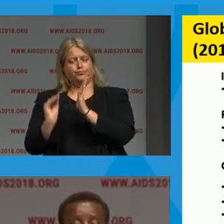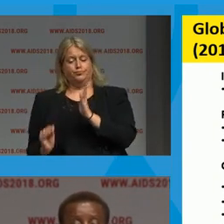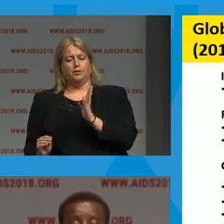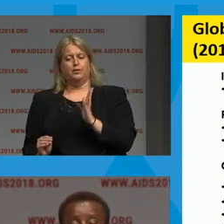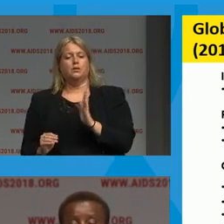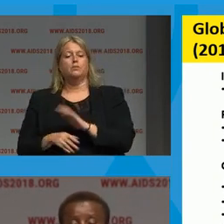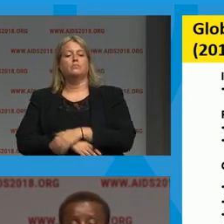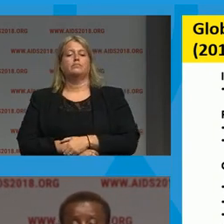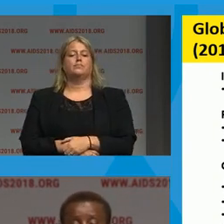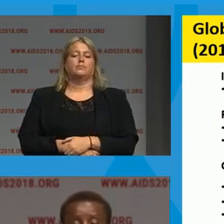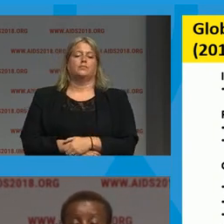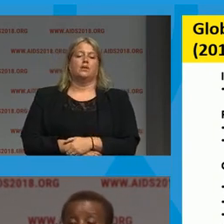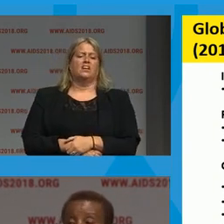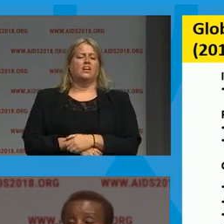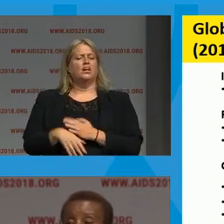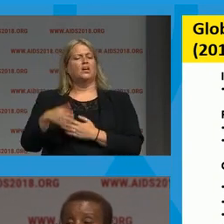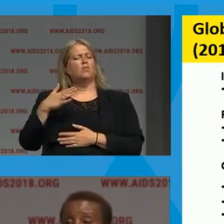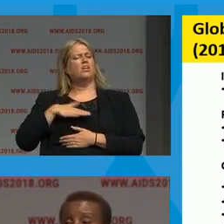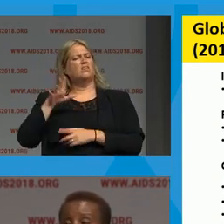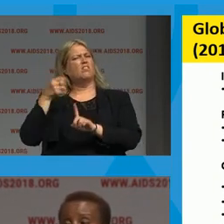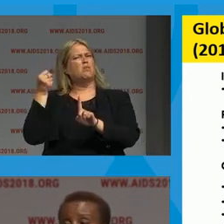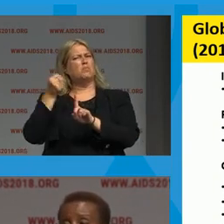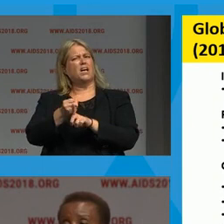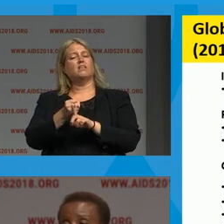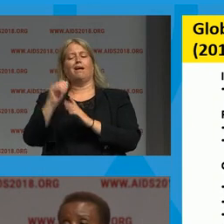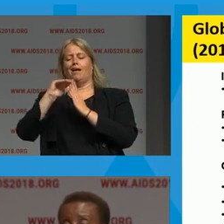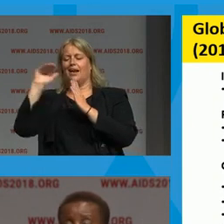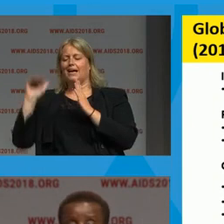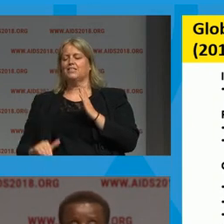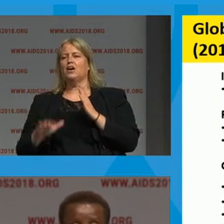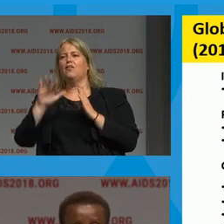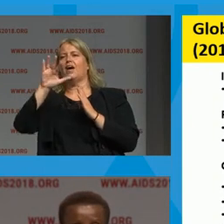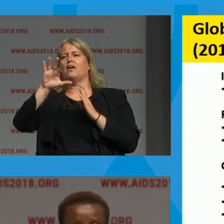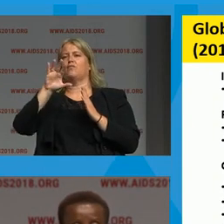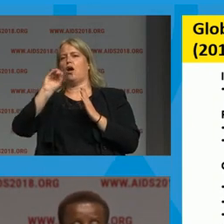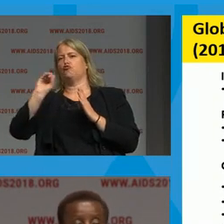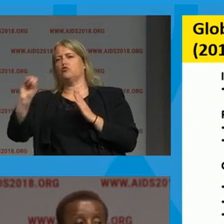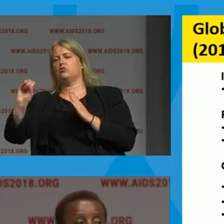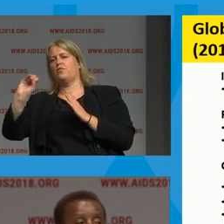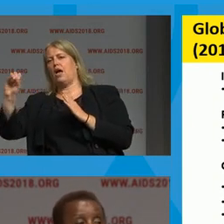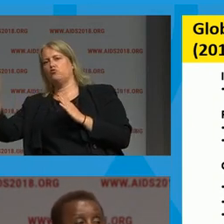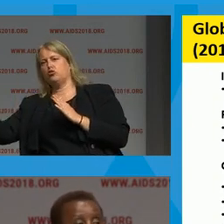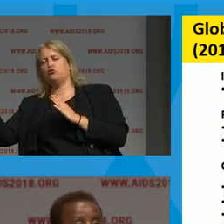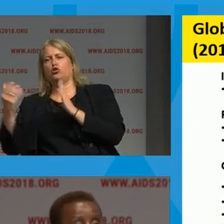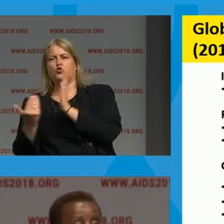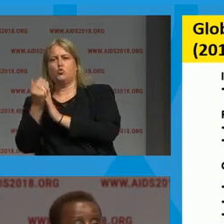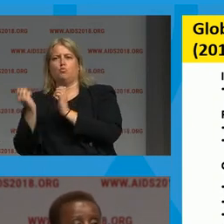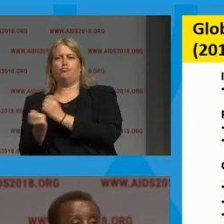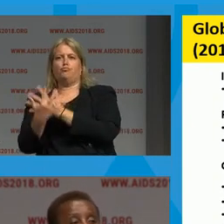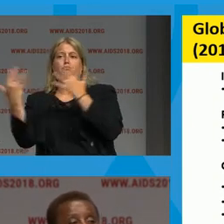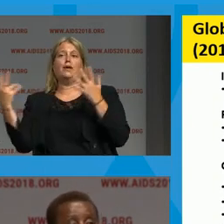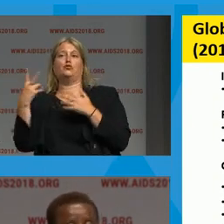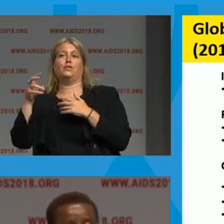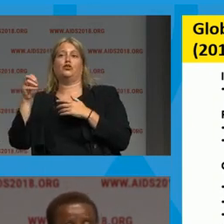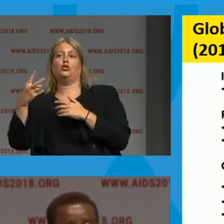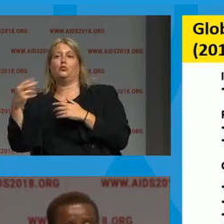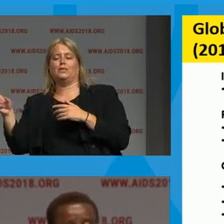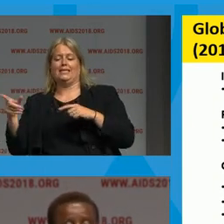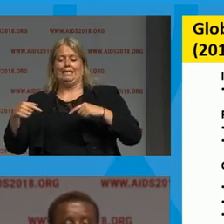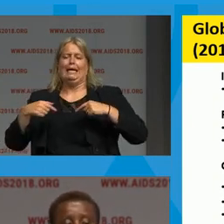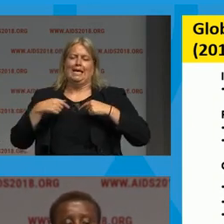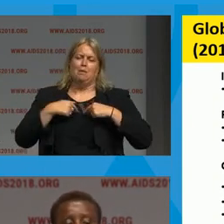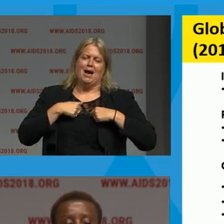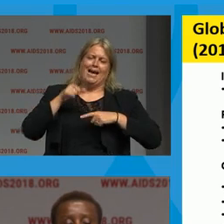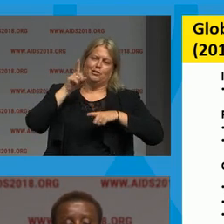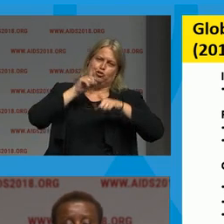Impact, we want to have less than 500,000 new infections by 2020. I painted a gloomy picture, but all is not lost.